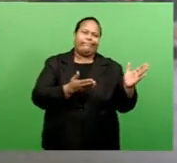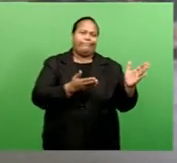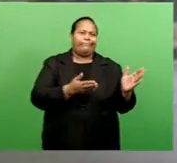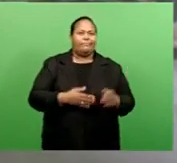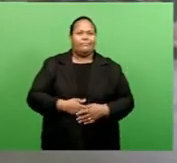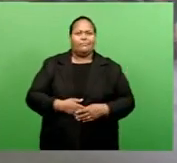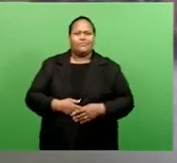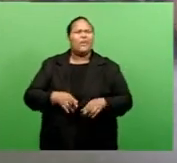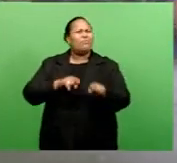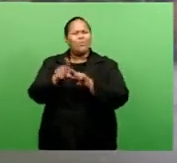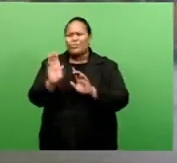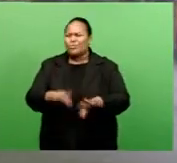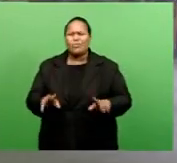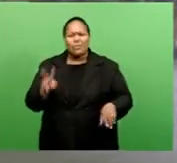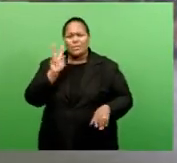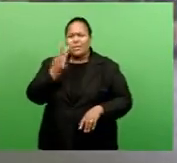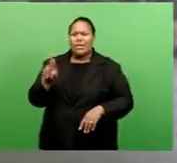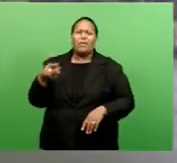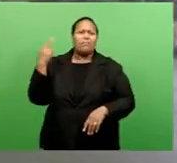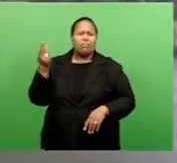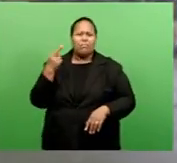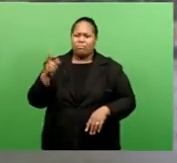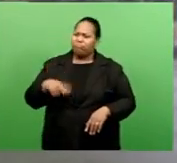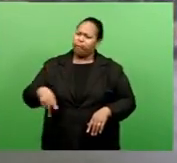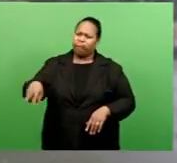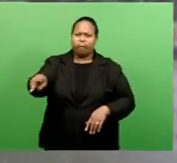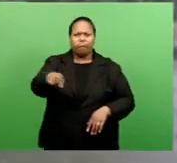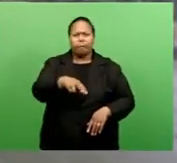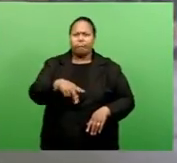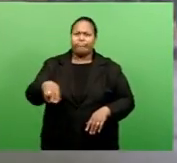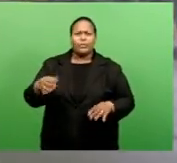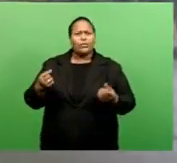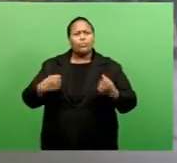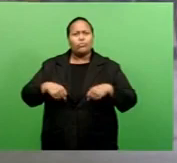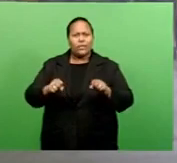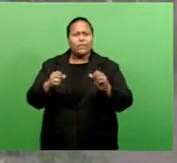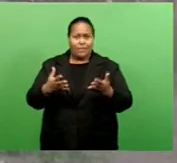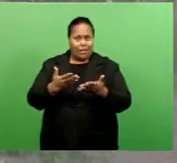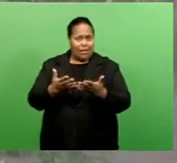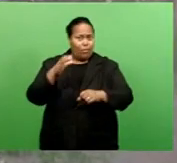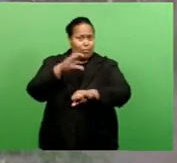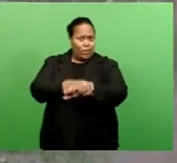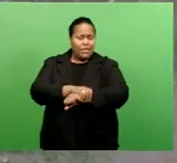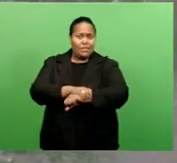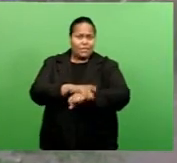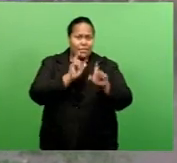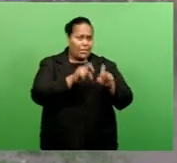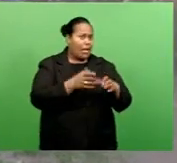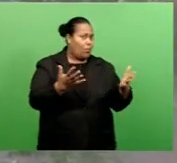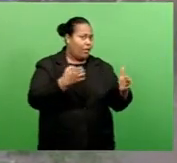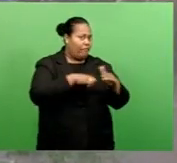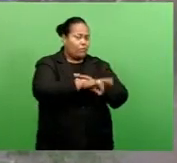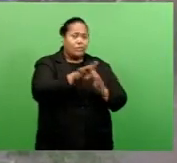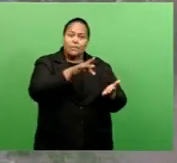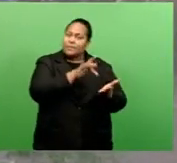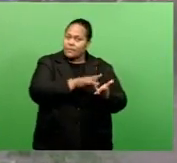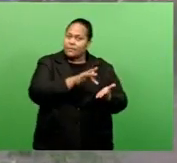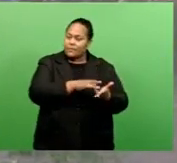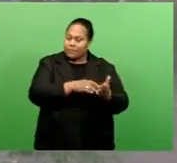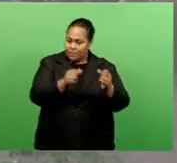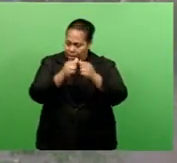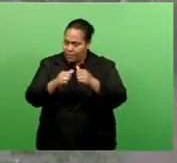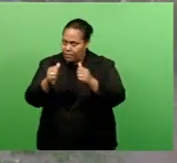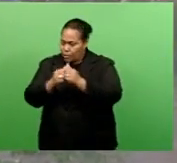seen roaming the streets in Wailea without supervision. Police are now stationed at evacuation centers as well as these settlements